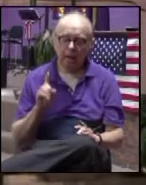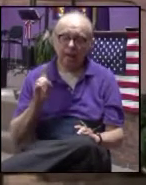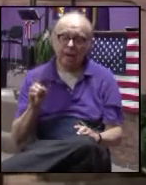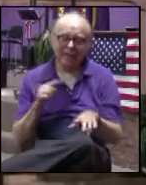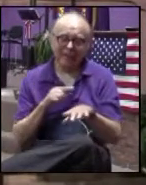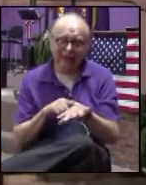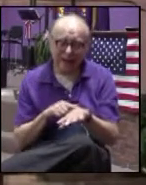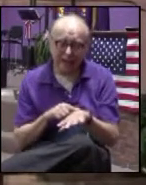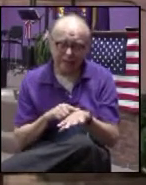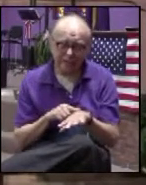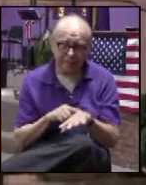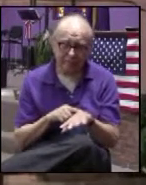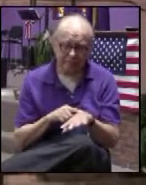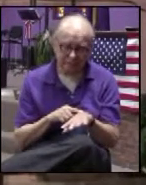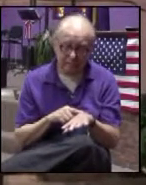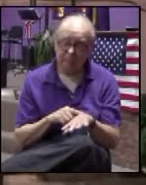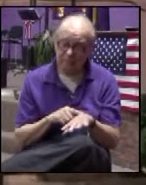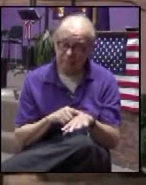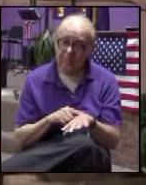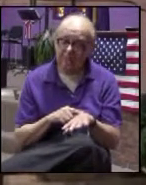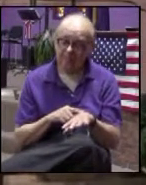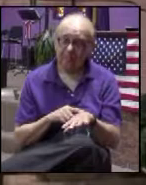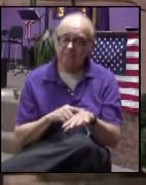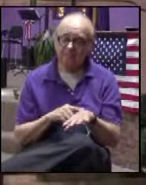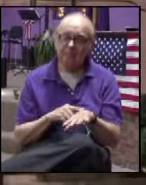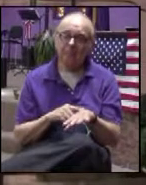281 times.